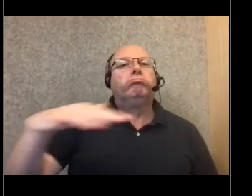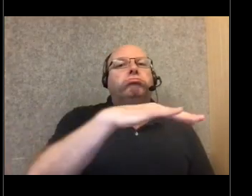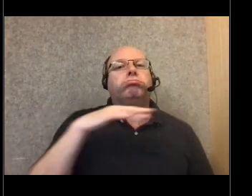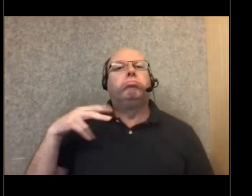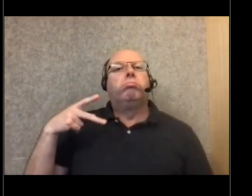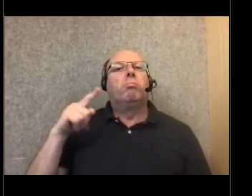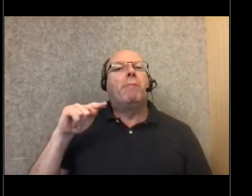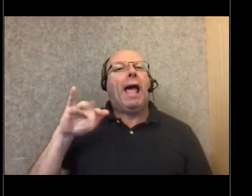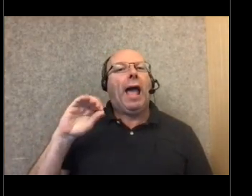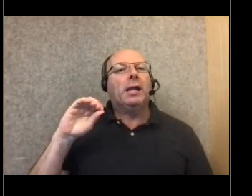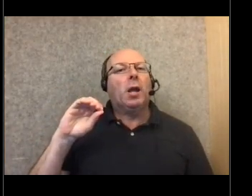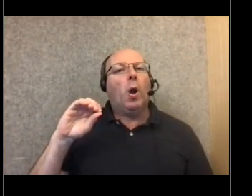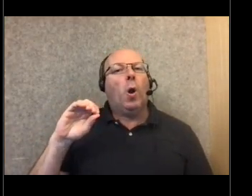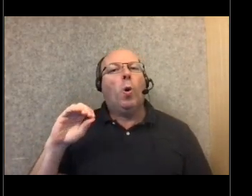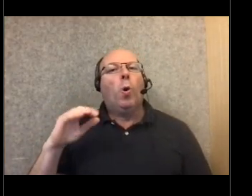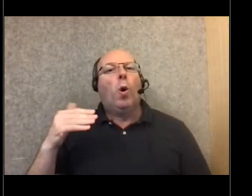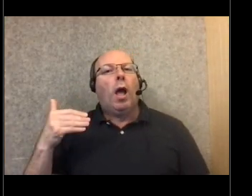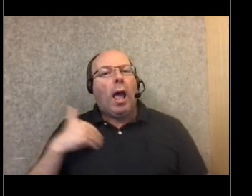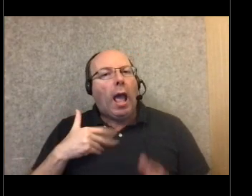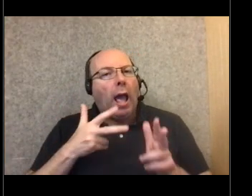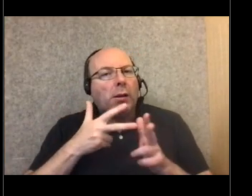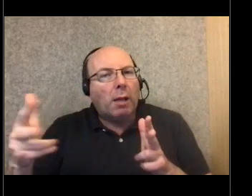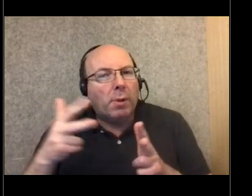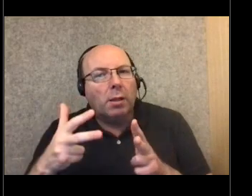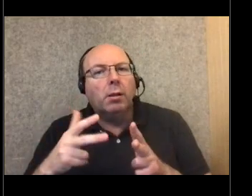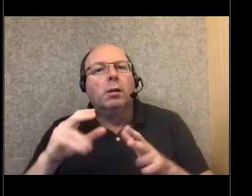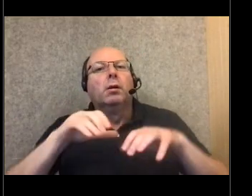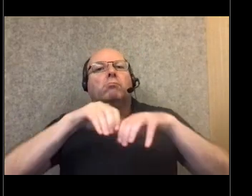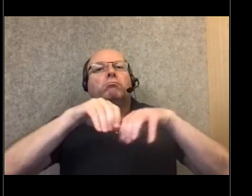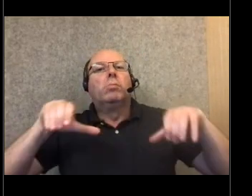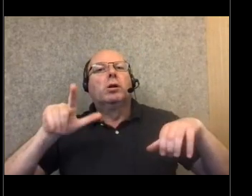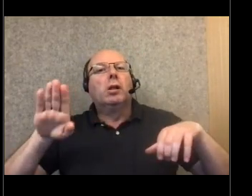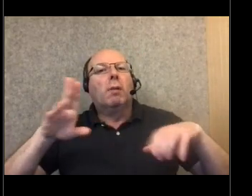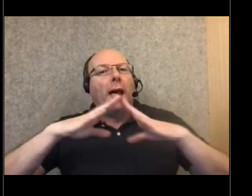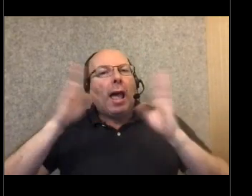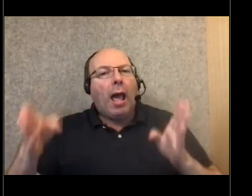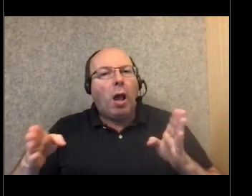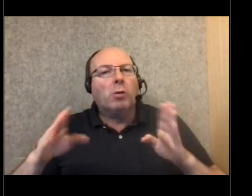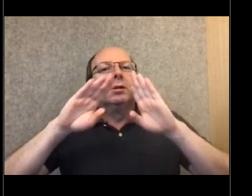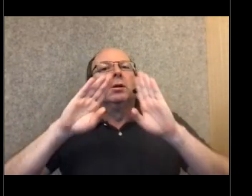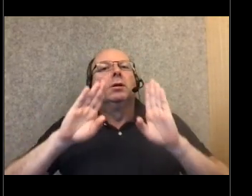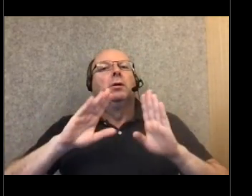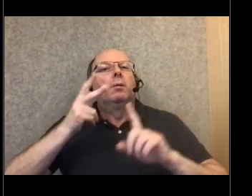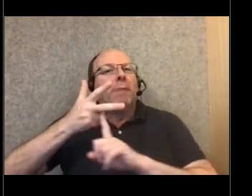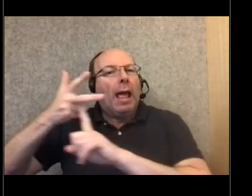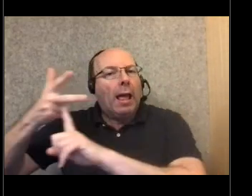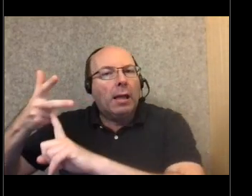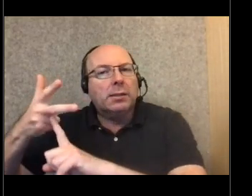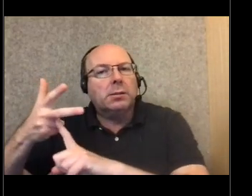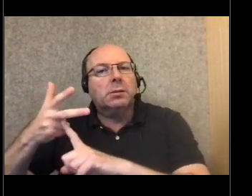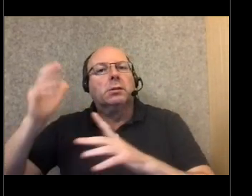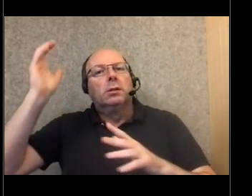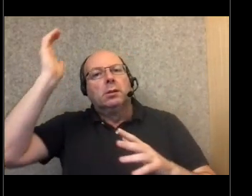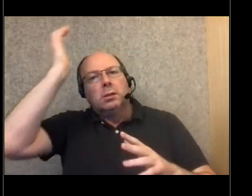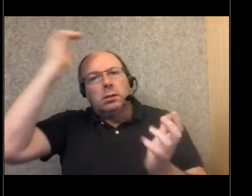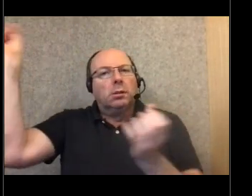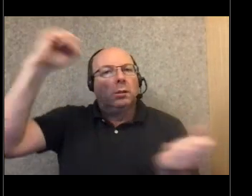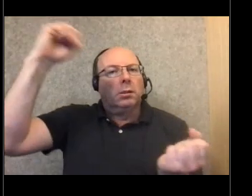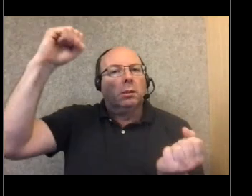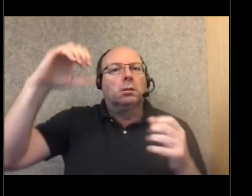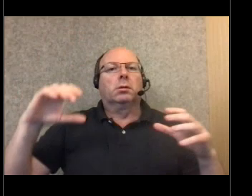such as parking, clubhouse, mailboxes, dumpsters, etc., that